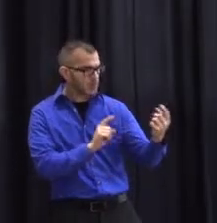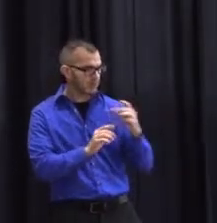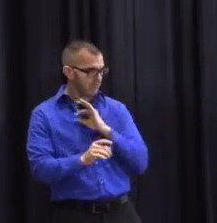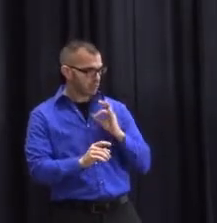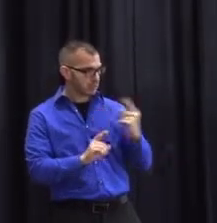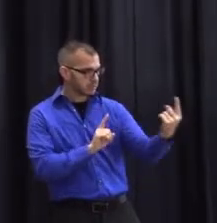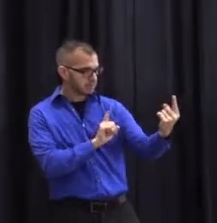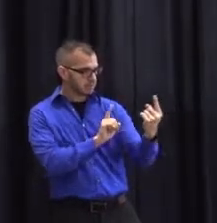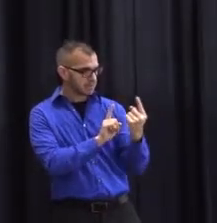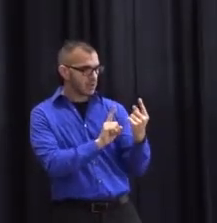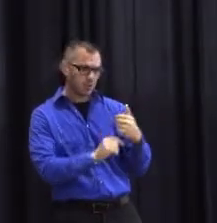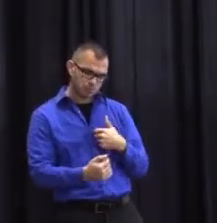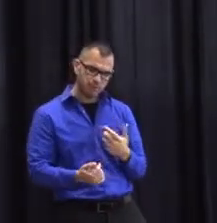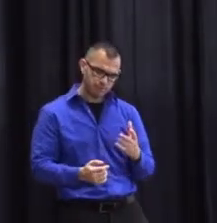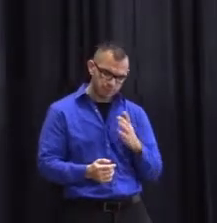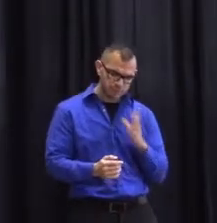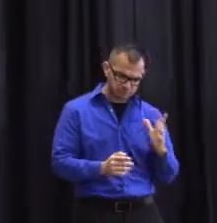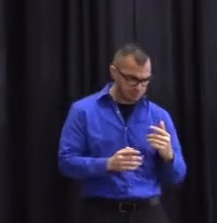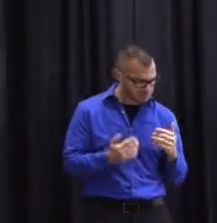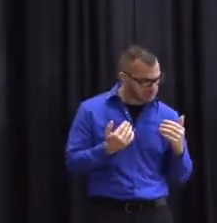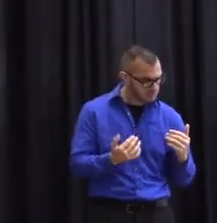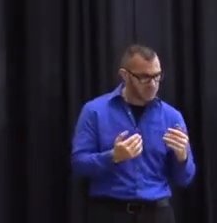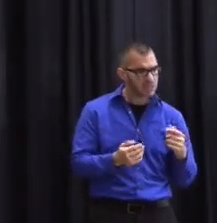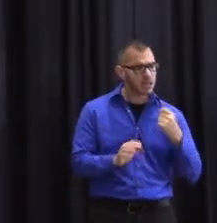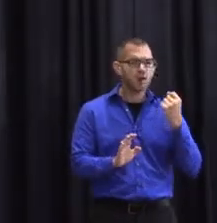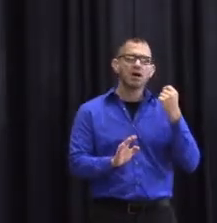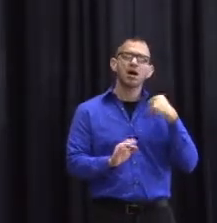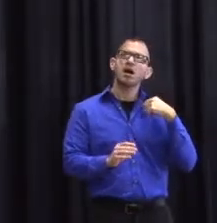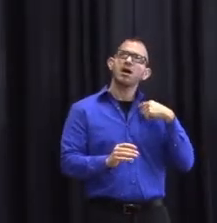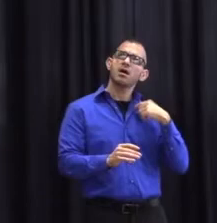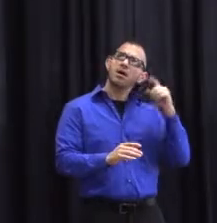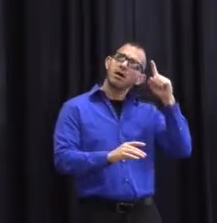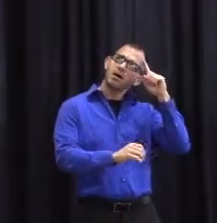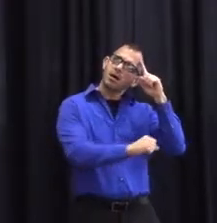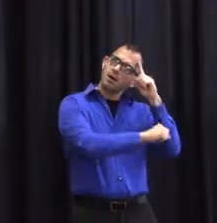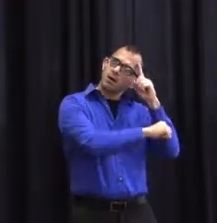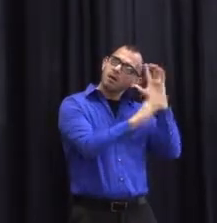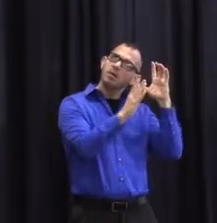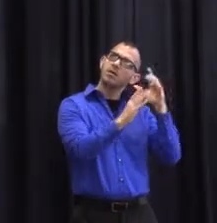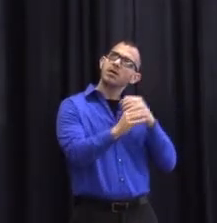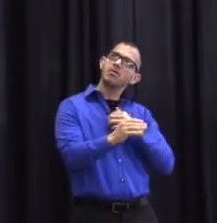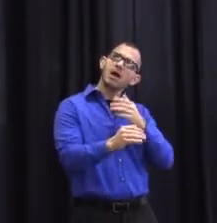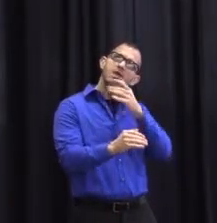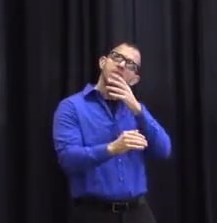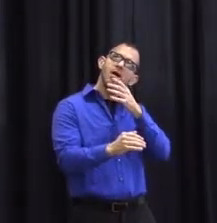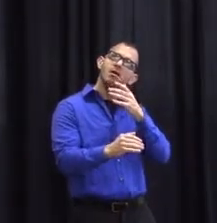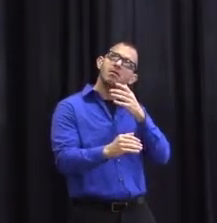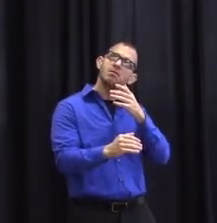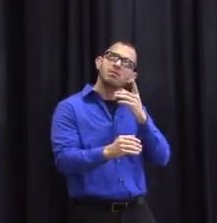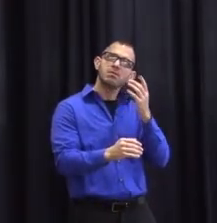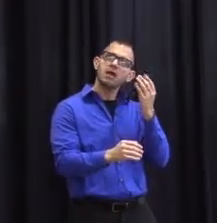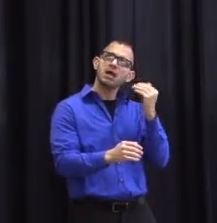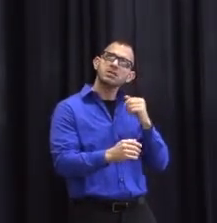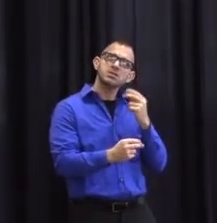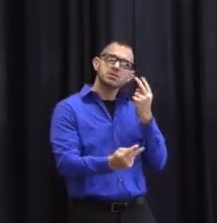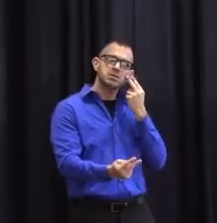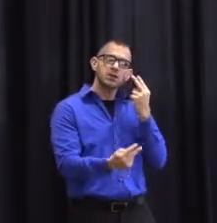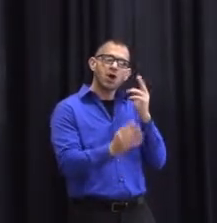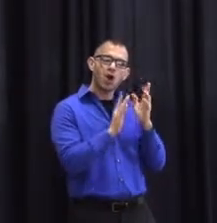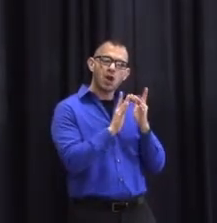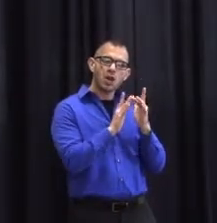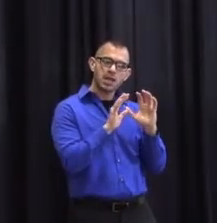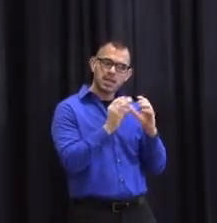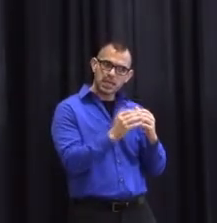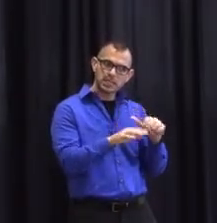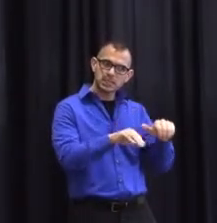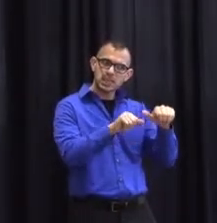So I did. And then I realized if my mother would have had online